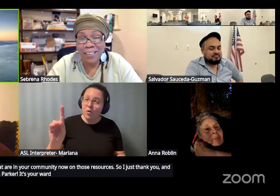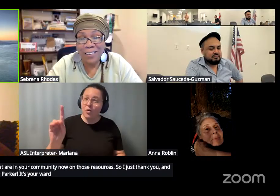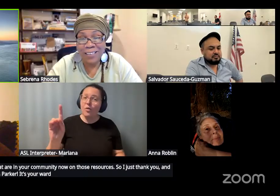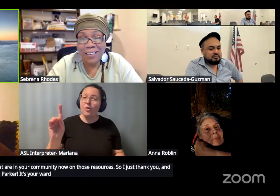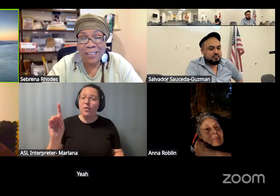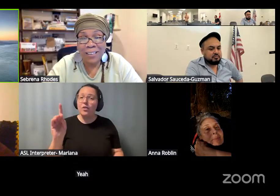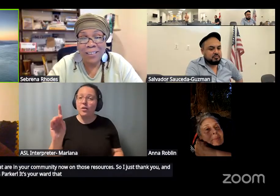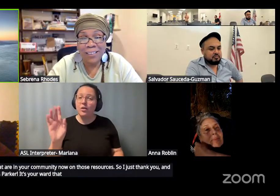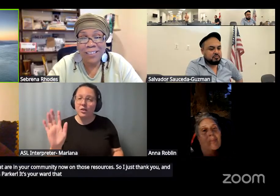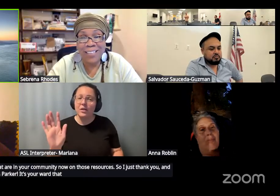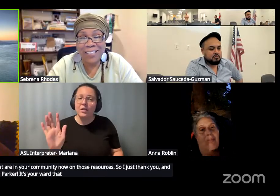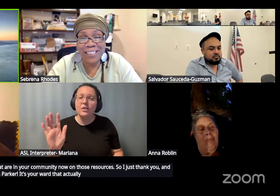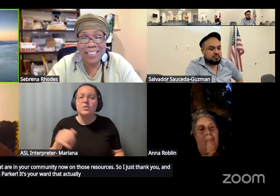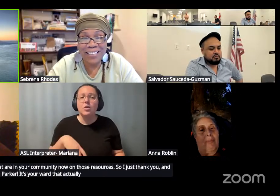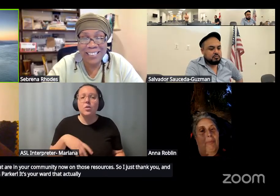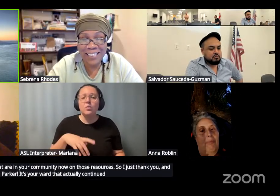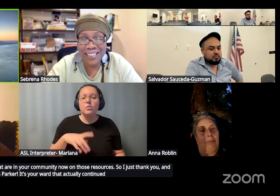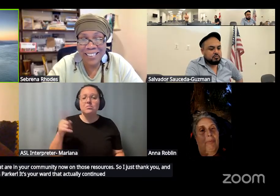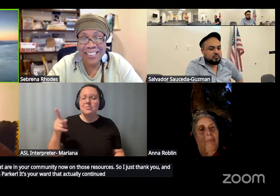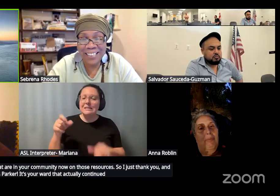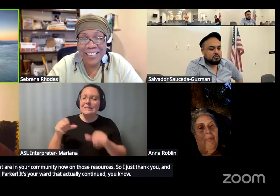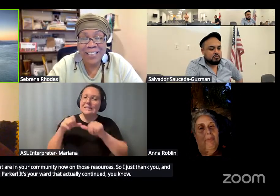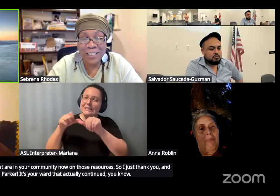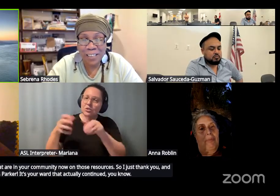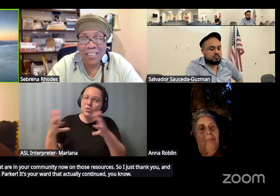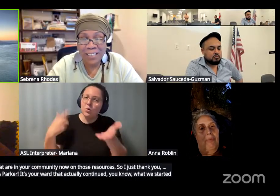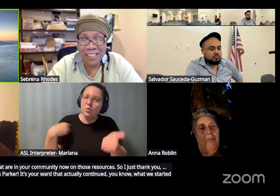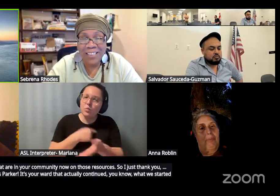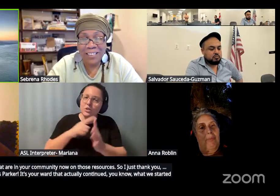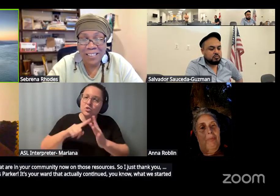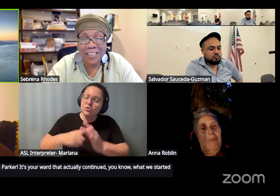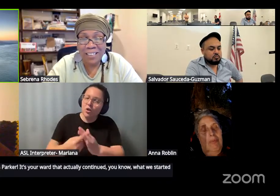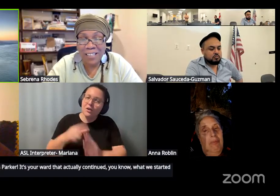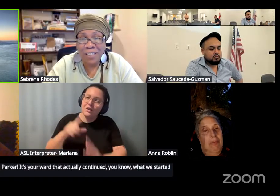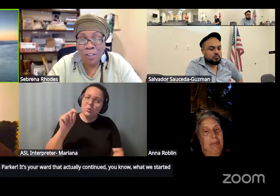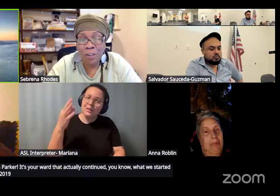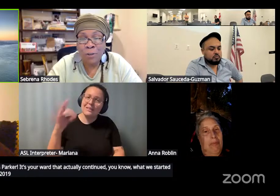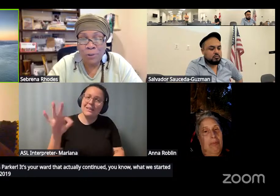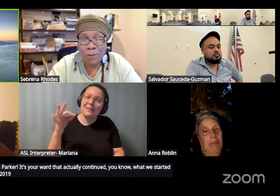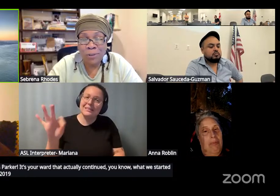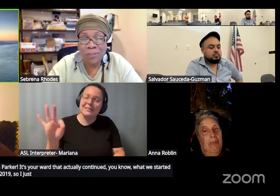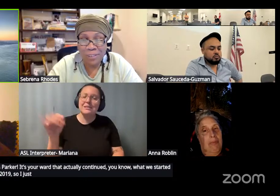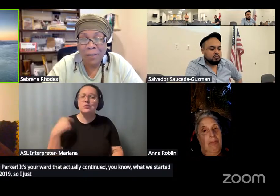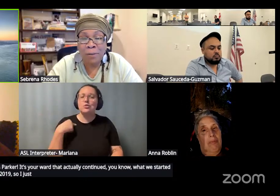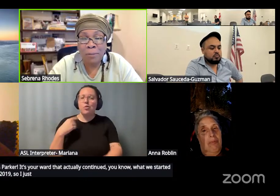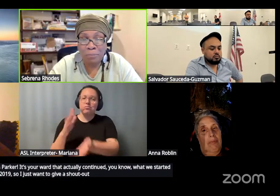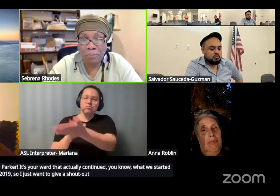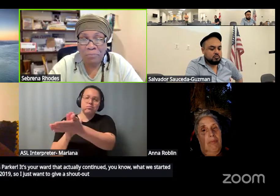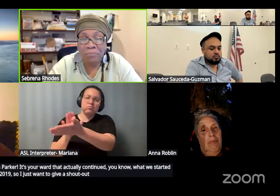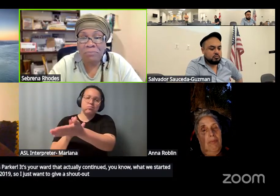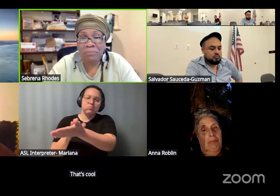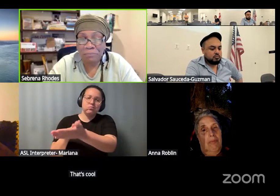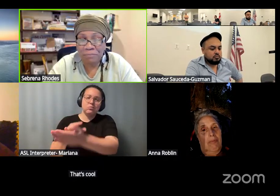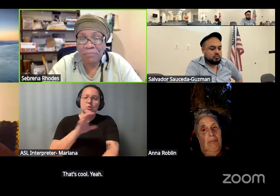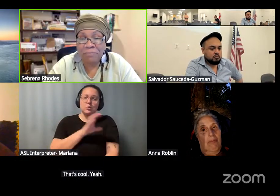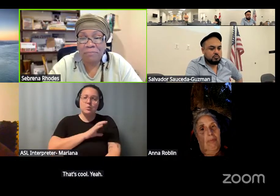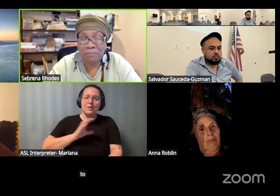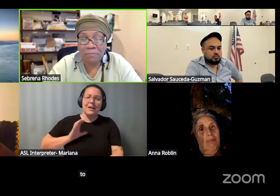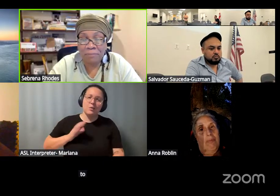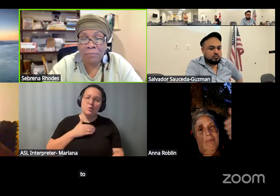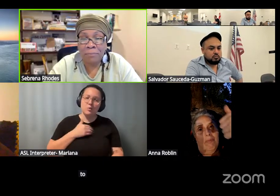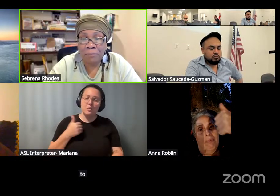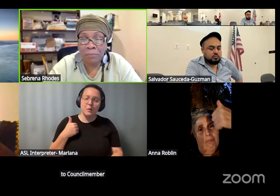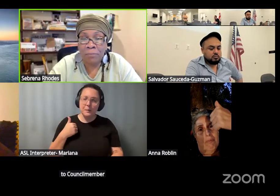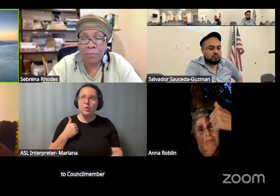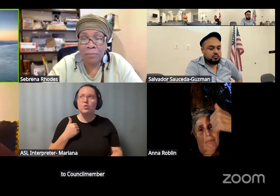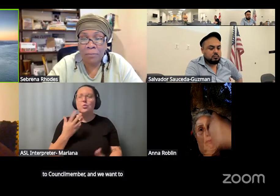actually continued, what we started in 2019. So I just want to give a shout out Yeah. to council member, and we want to